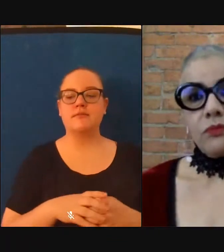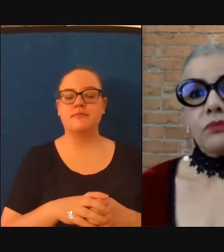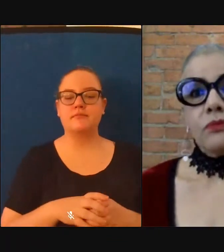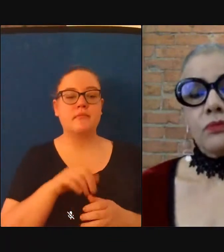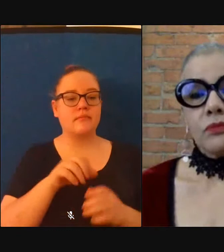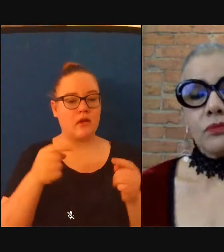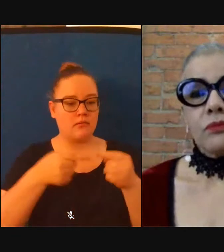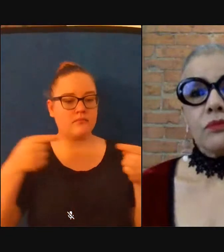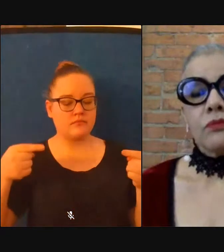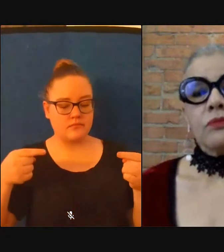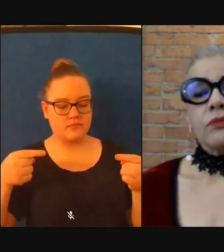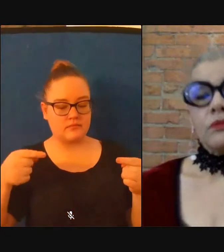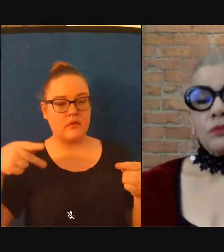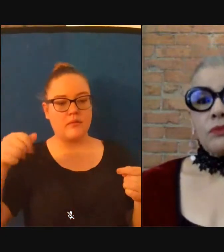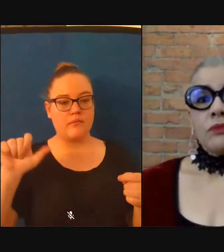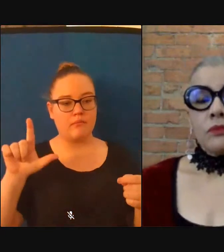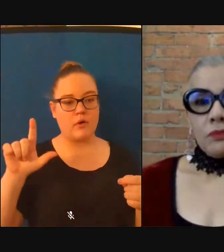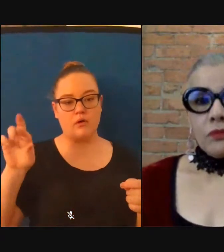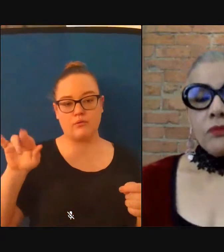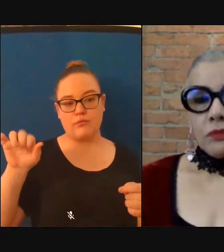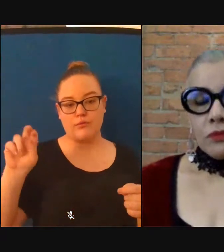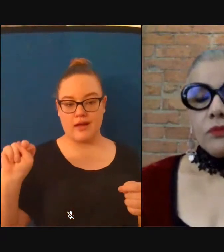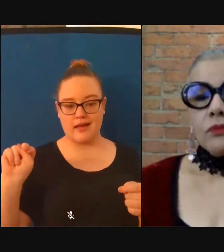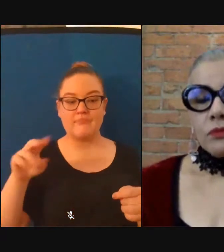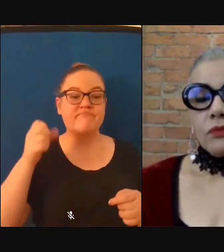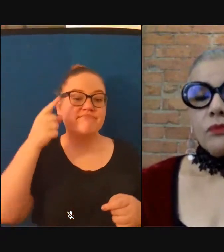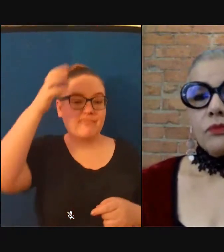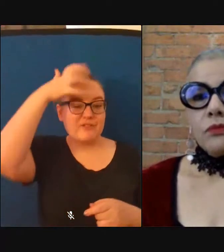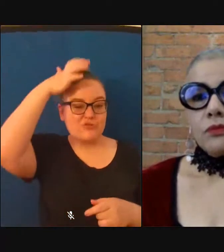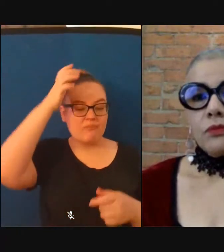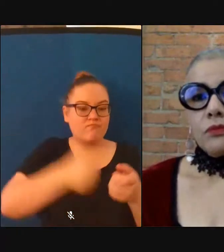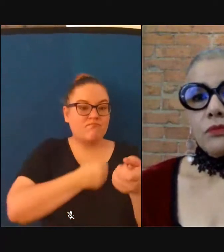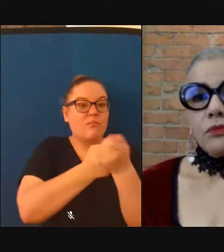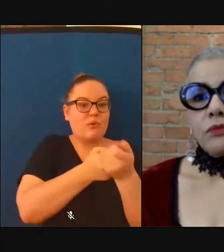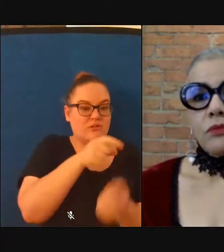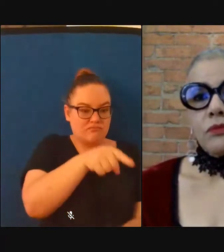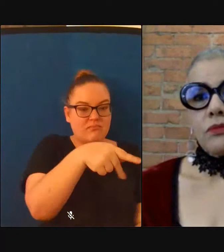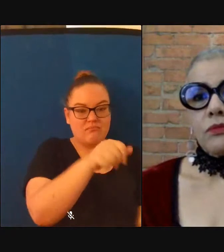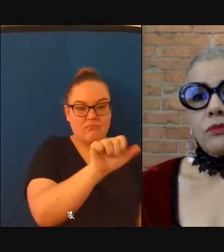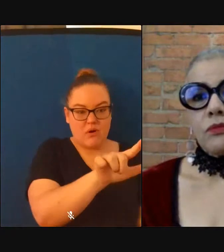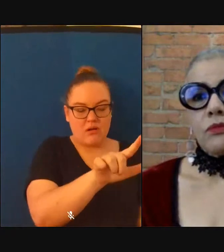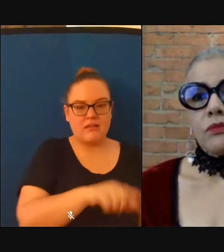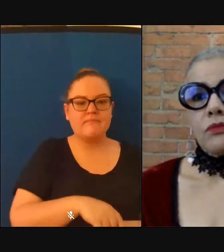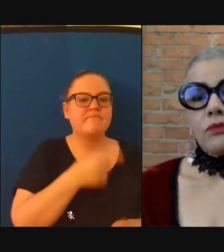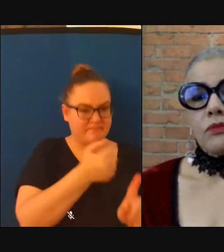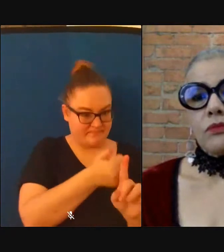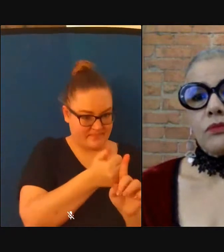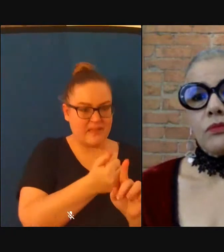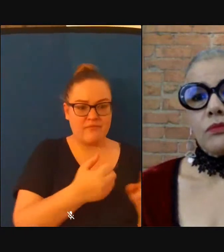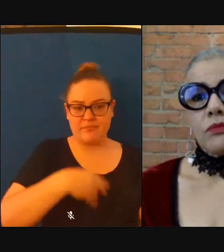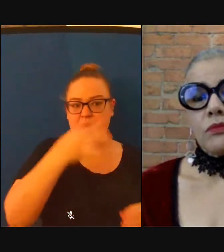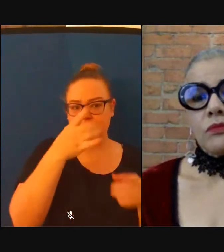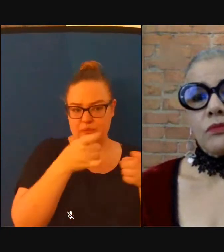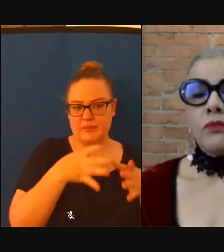Now is an open white supremacist. He was an open white supremacist during his congressional campaign and was actually kicked off Twitter for just like being really